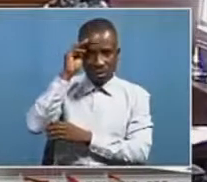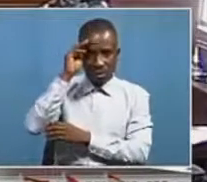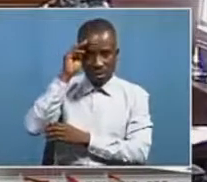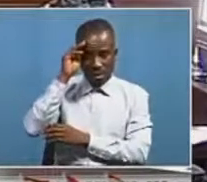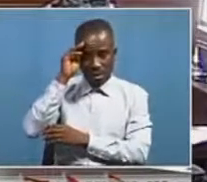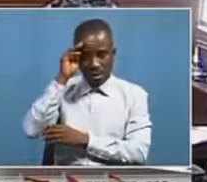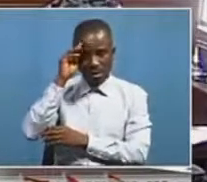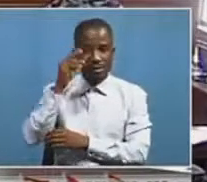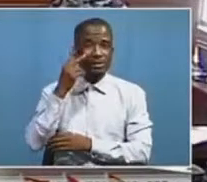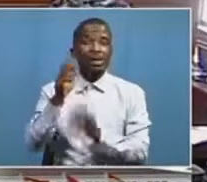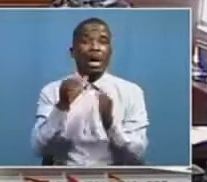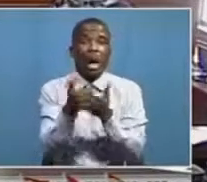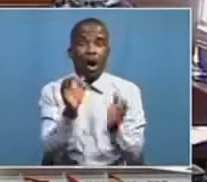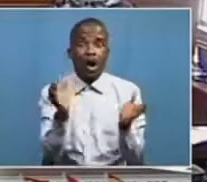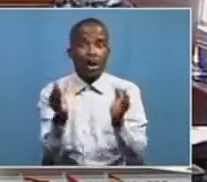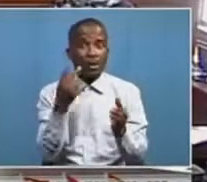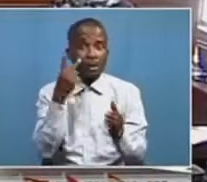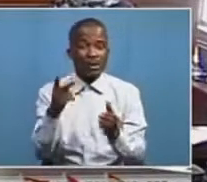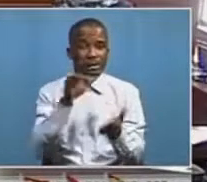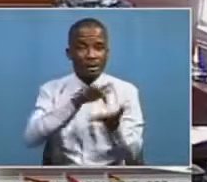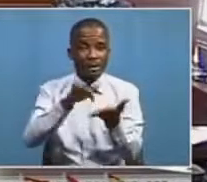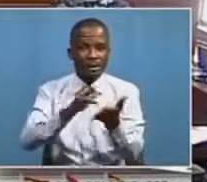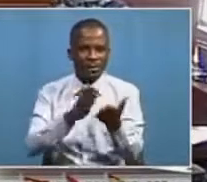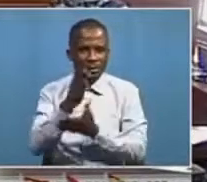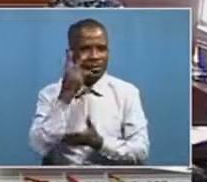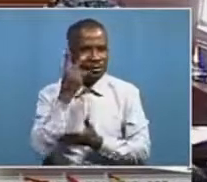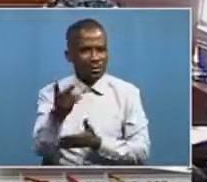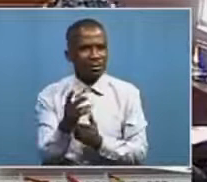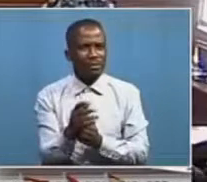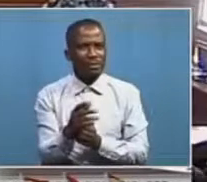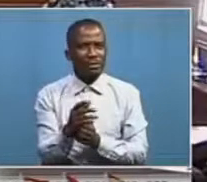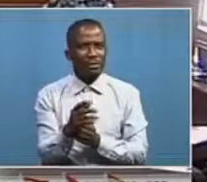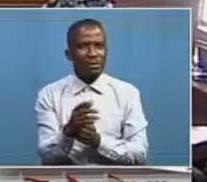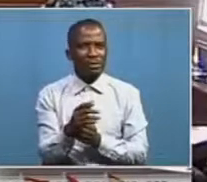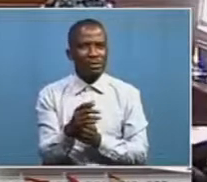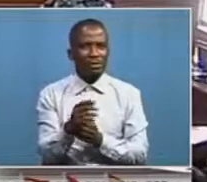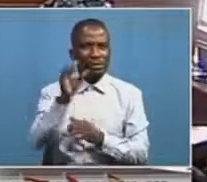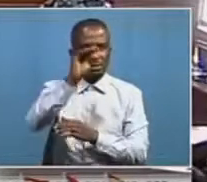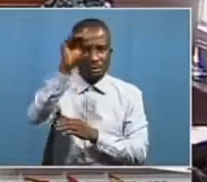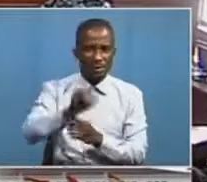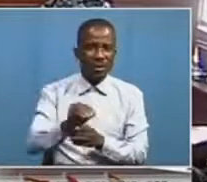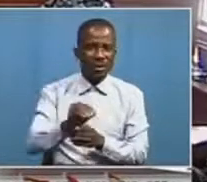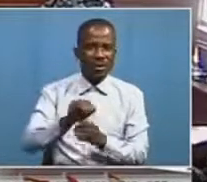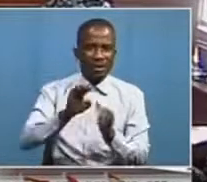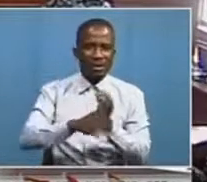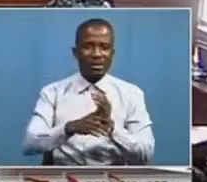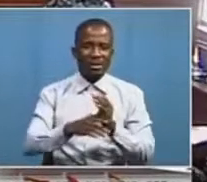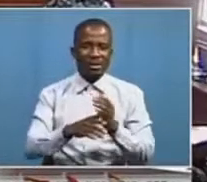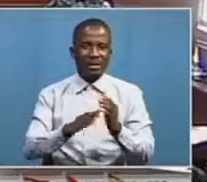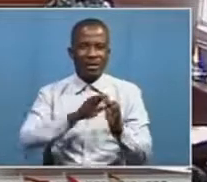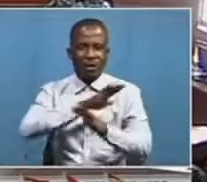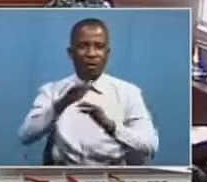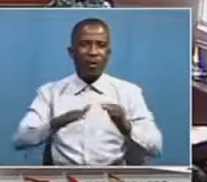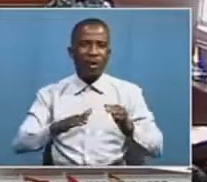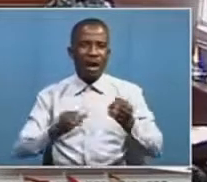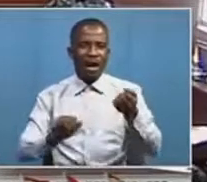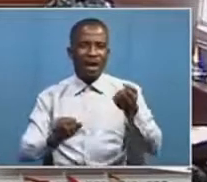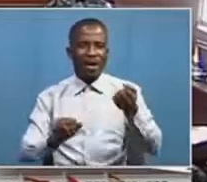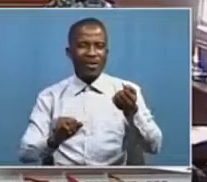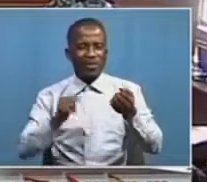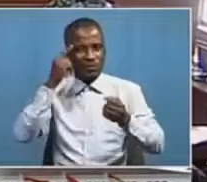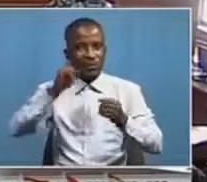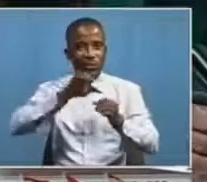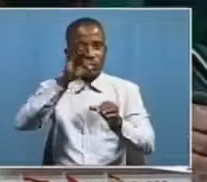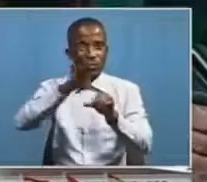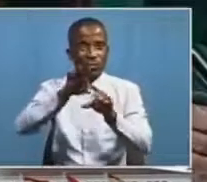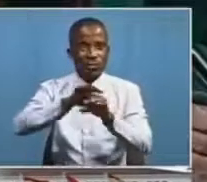petitioner. A percentage of each of the candidates is then calculated against the total valid votes cast. This is the only way